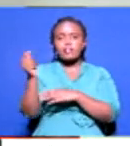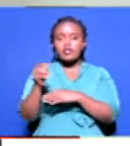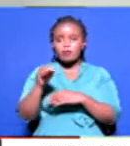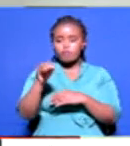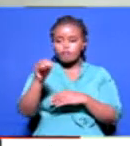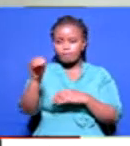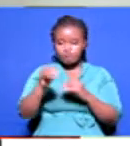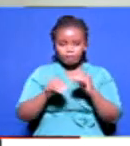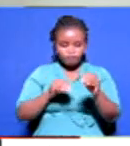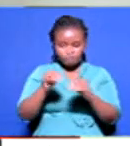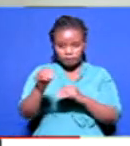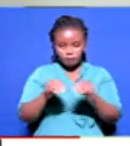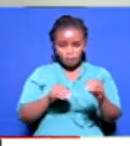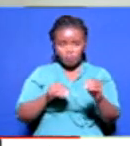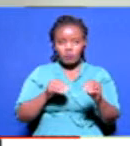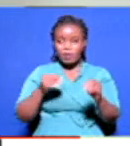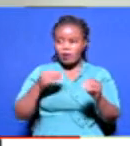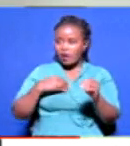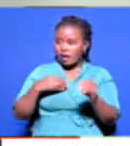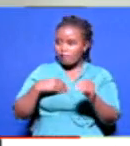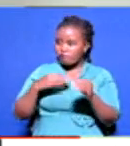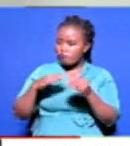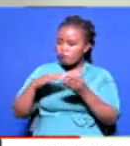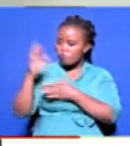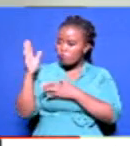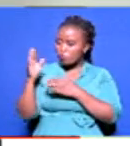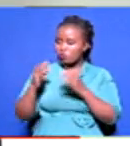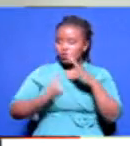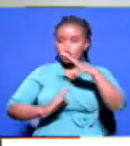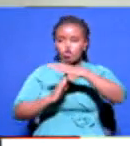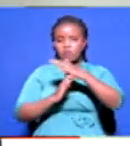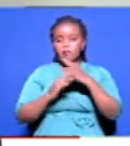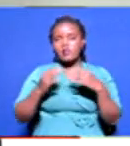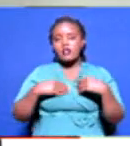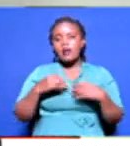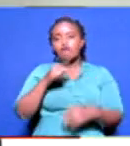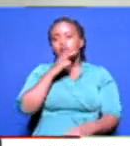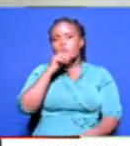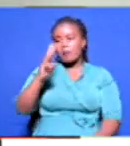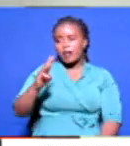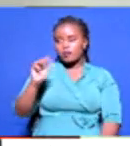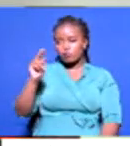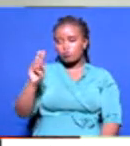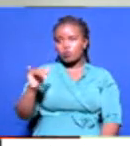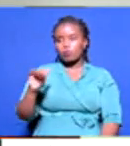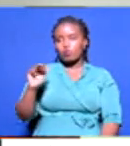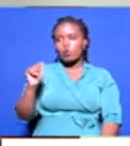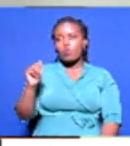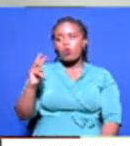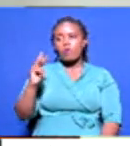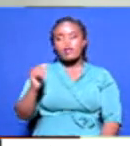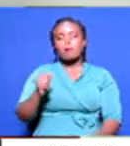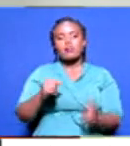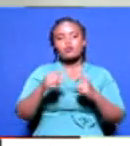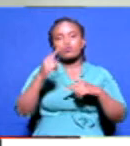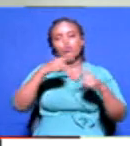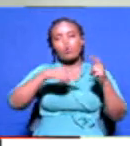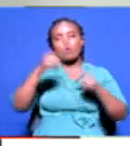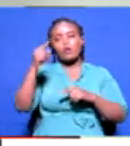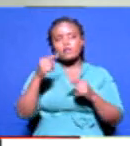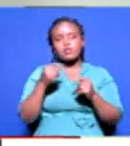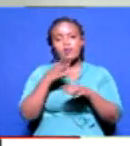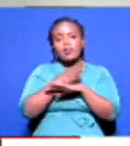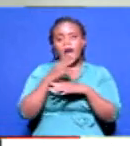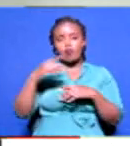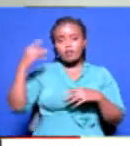another four-way tie at the top, with Uganda's Harold Wanyama winning the title on tiebreak with 7.5 points after defeating